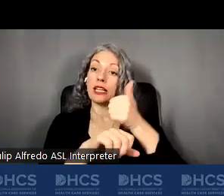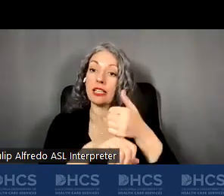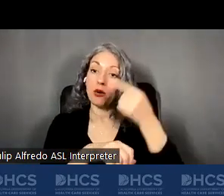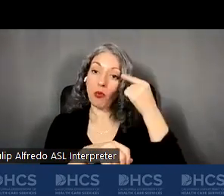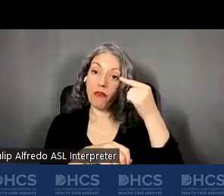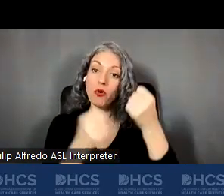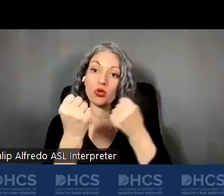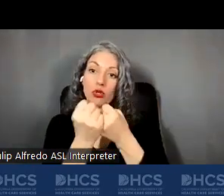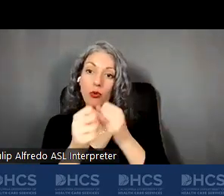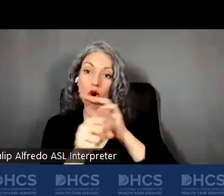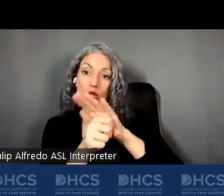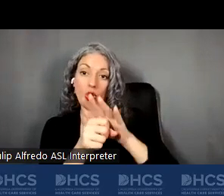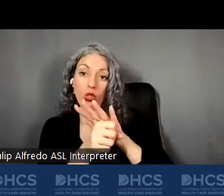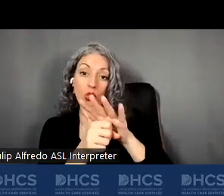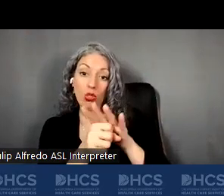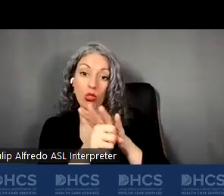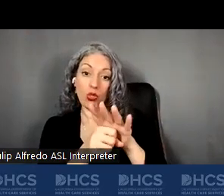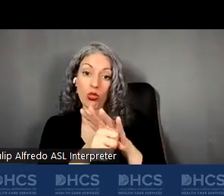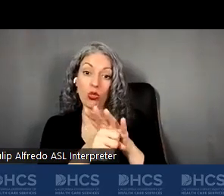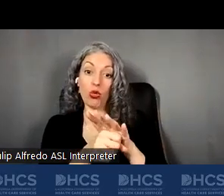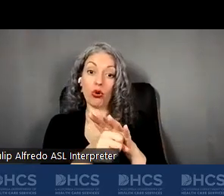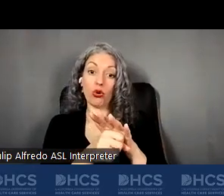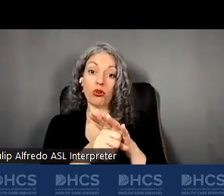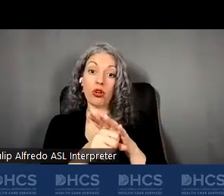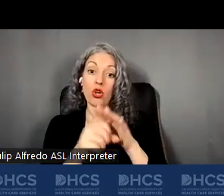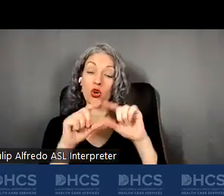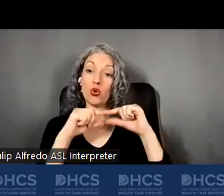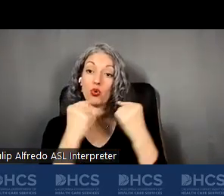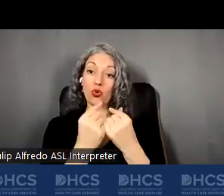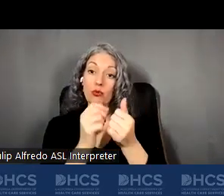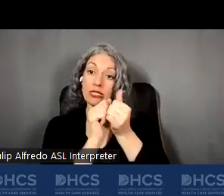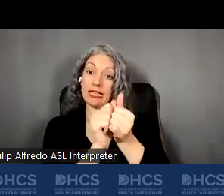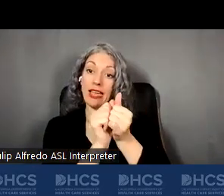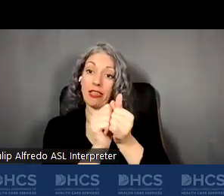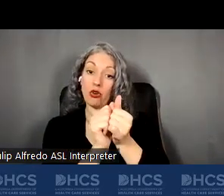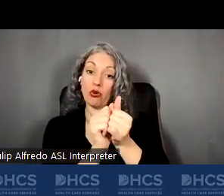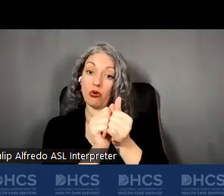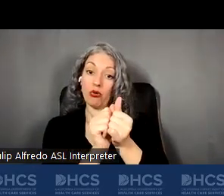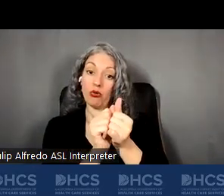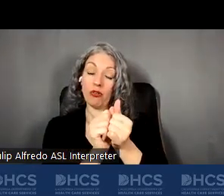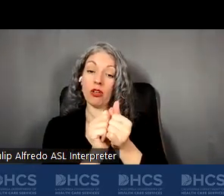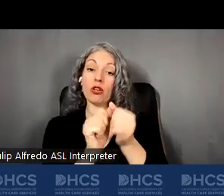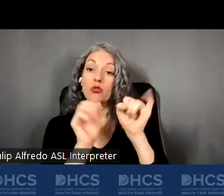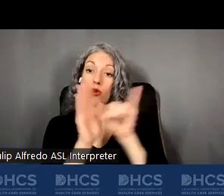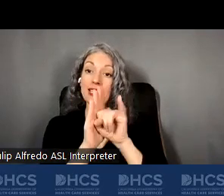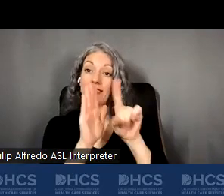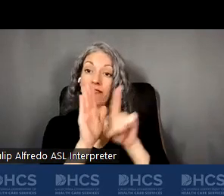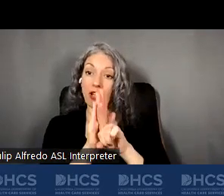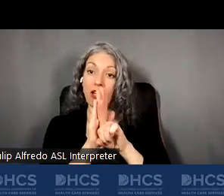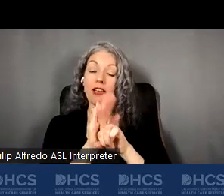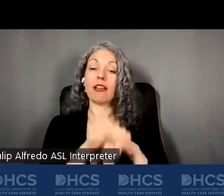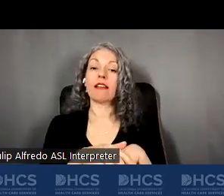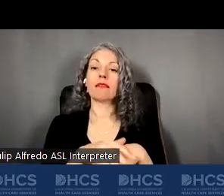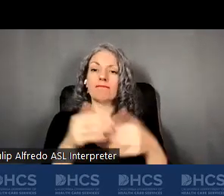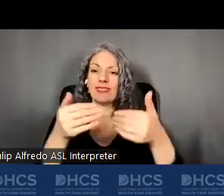support local collaborative groups to get together to identify